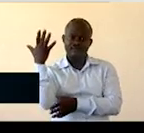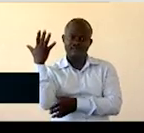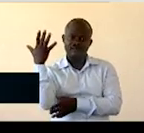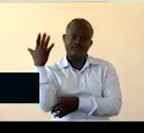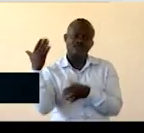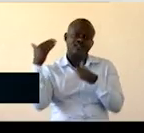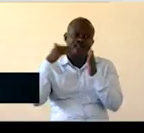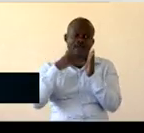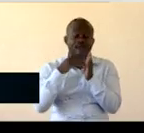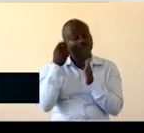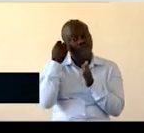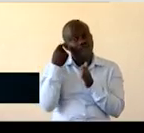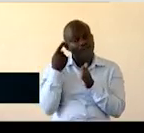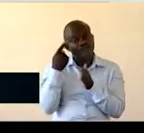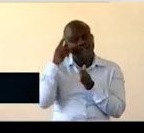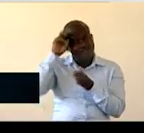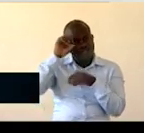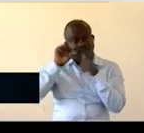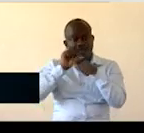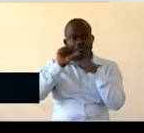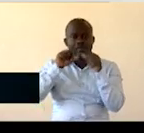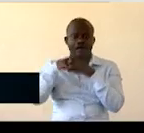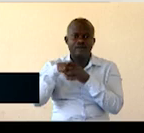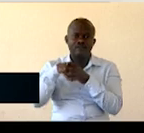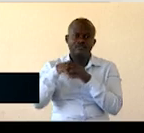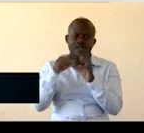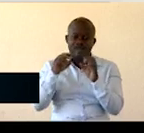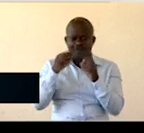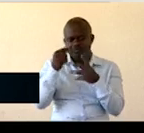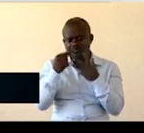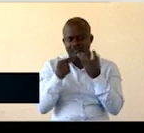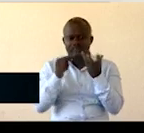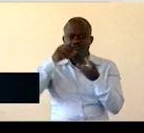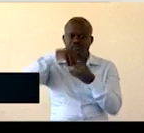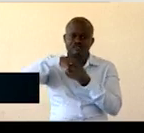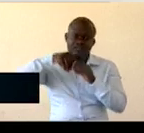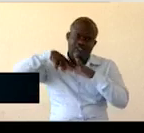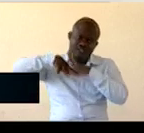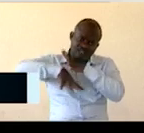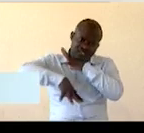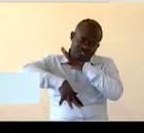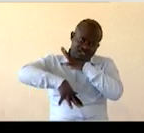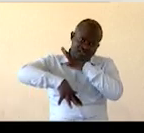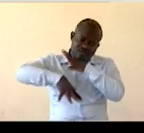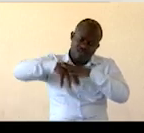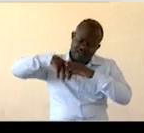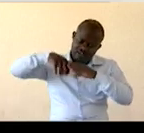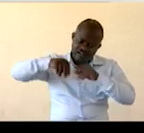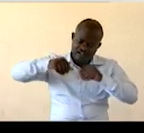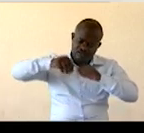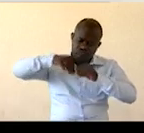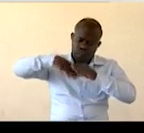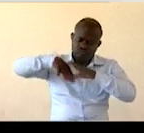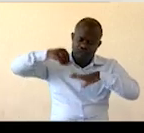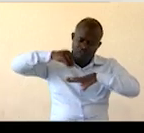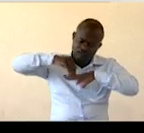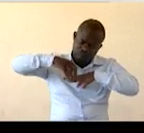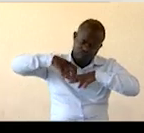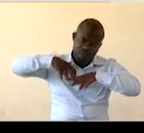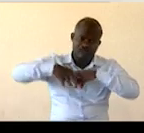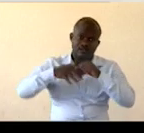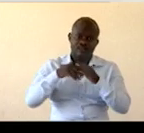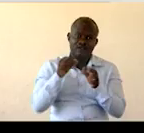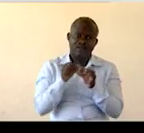and of course, think about the main organs of the plant. Roots in the soil, then this one is the